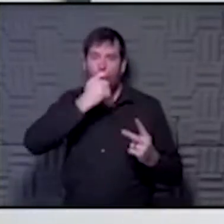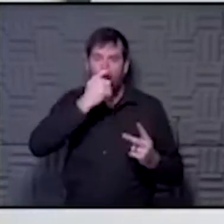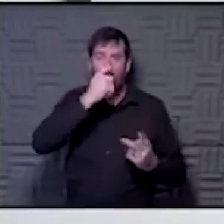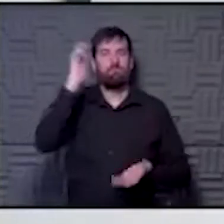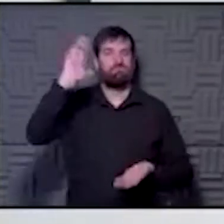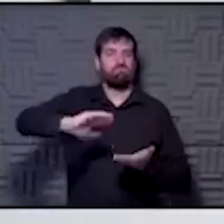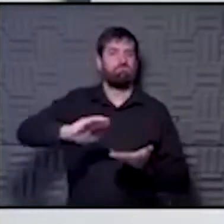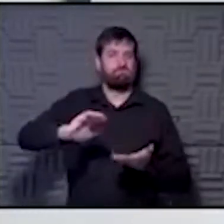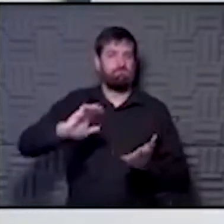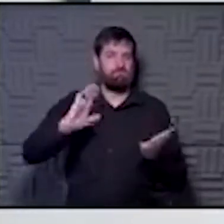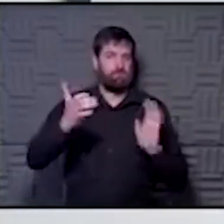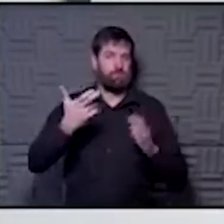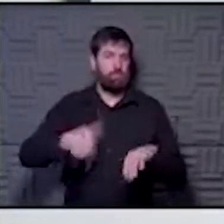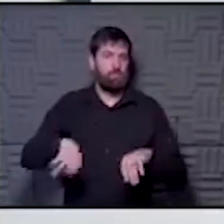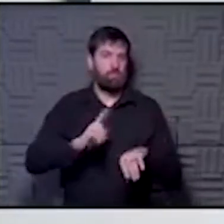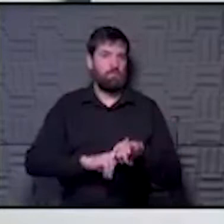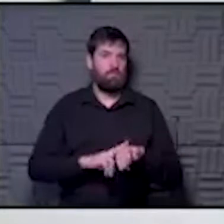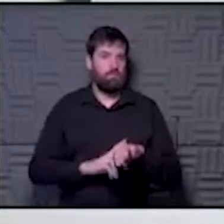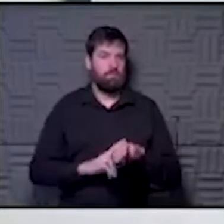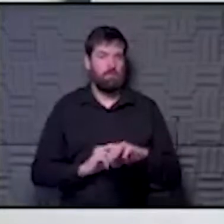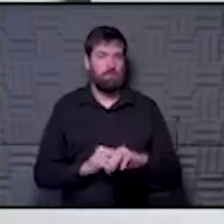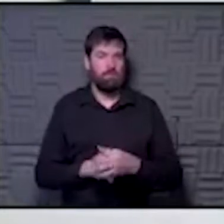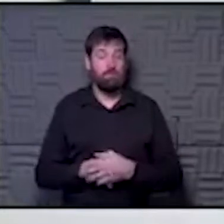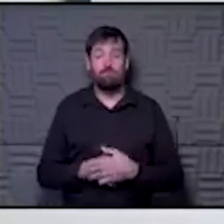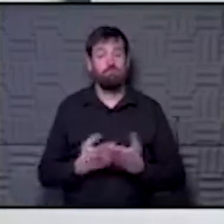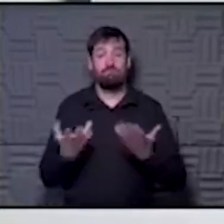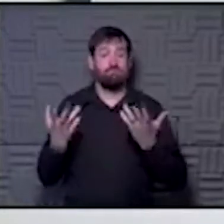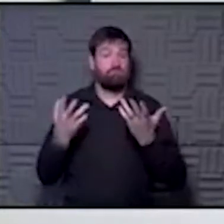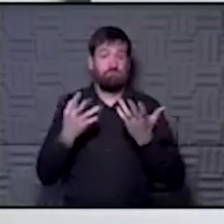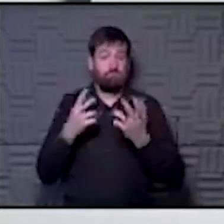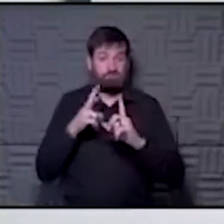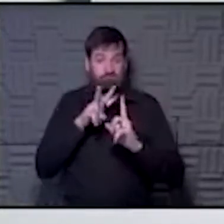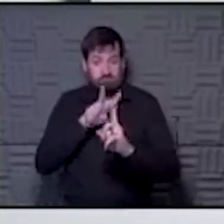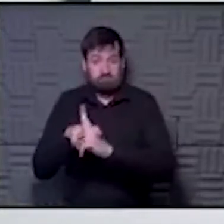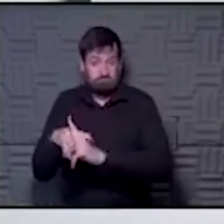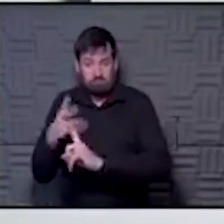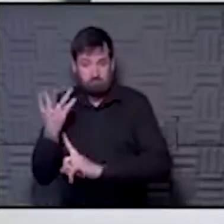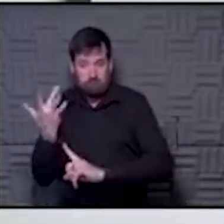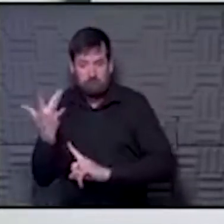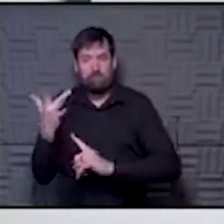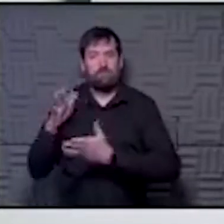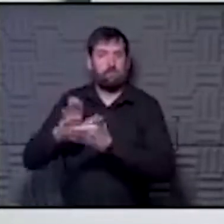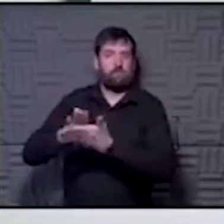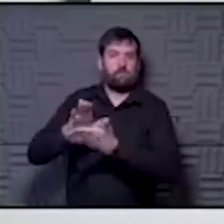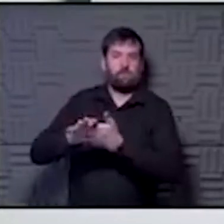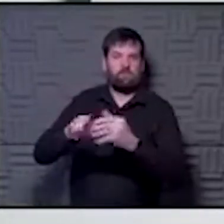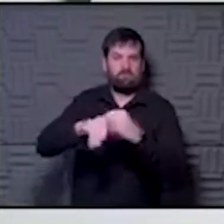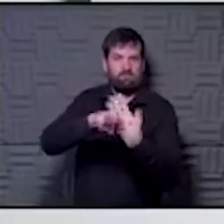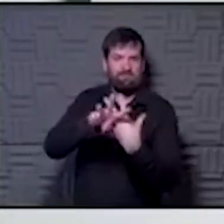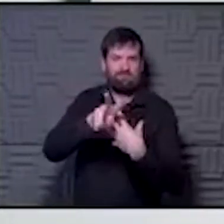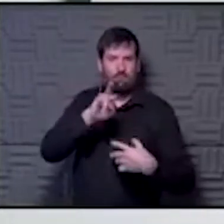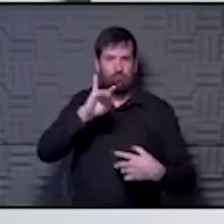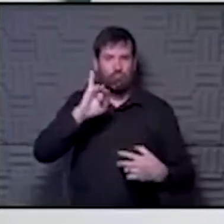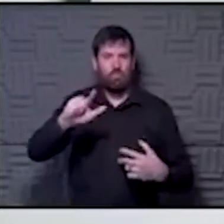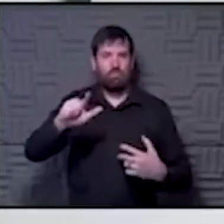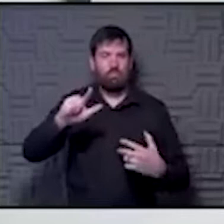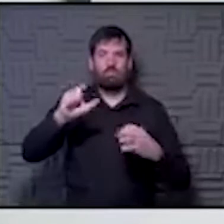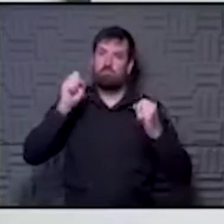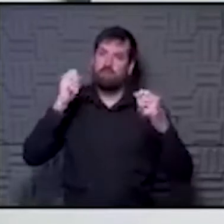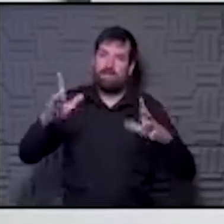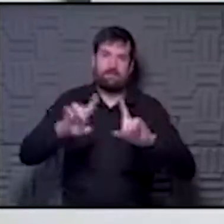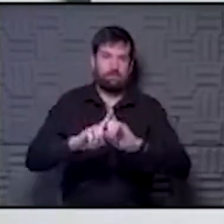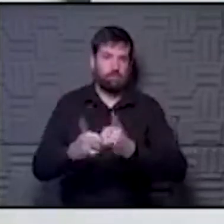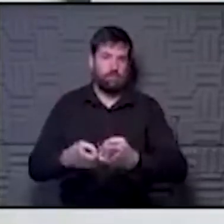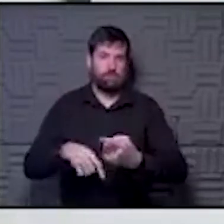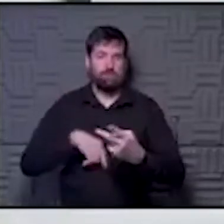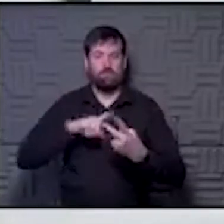numbers that we normally do, which I think is attributable to schools being virtual in a number of districts and